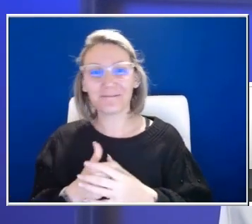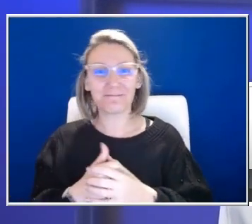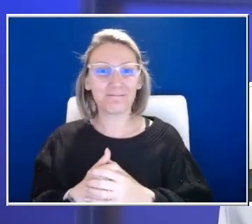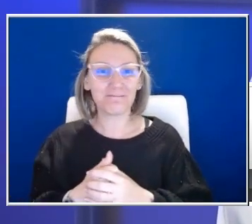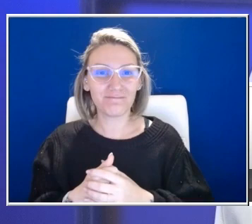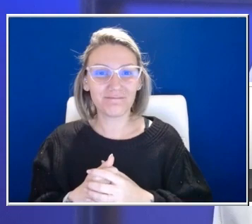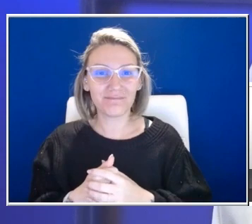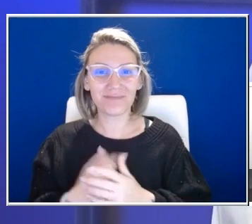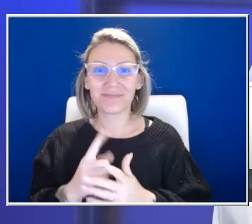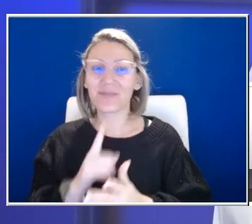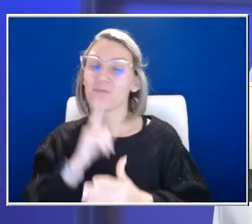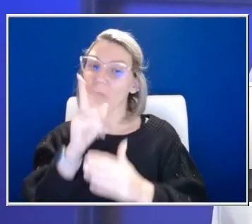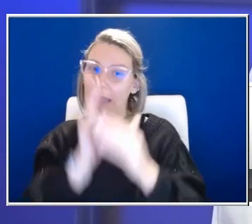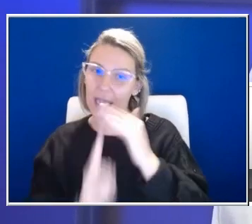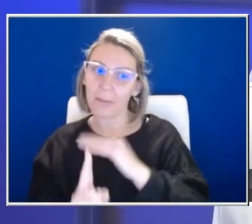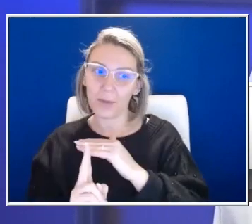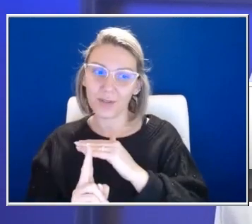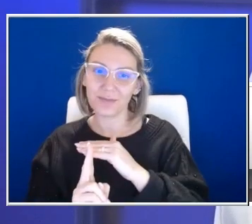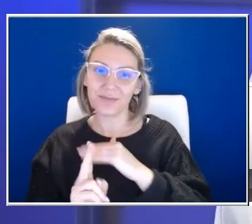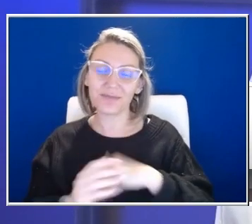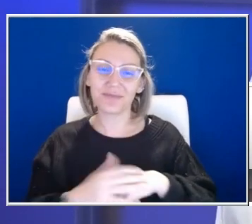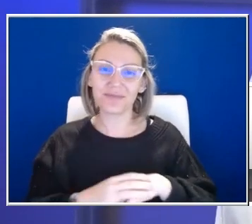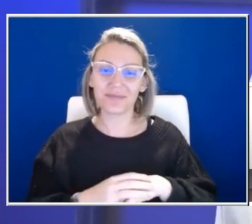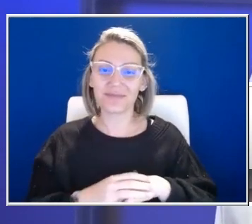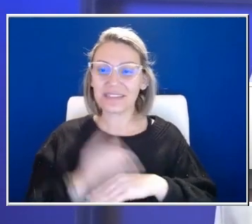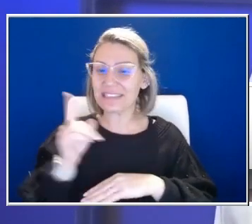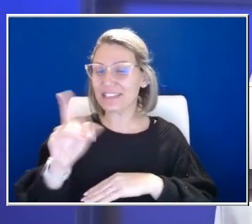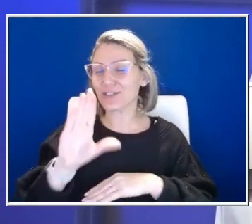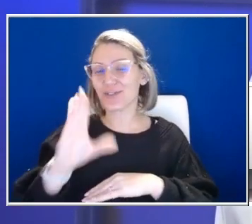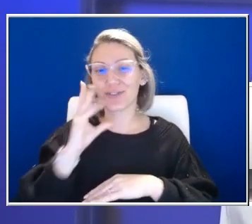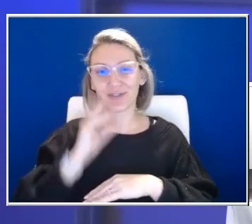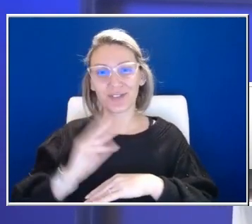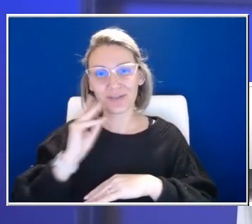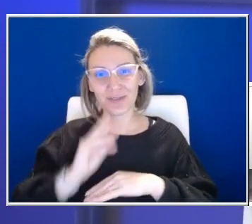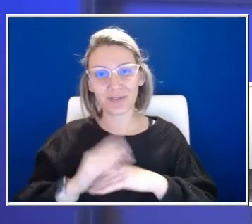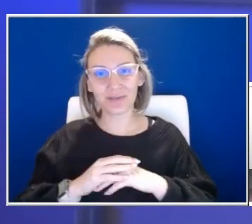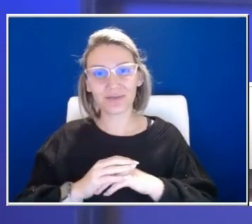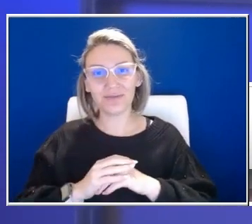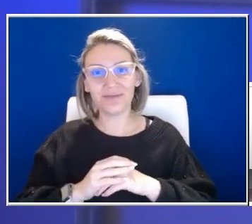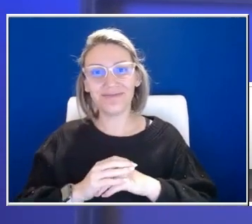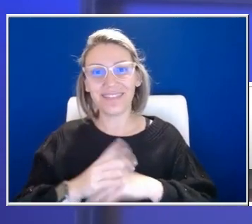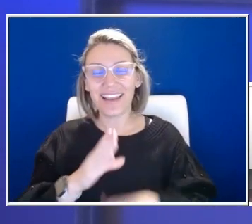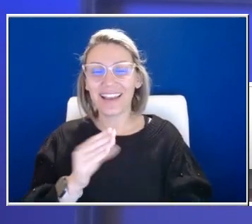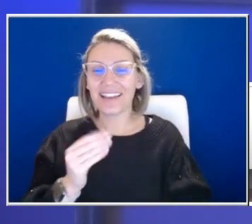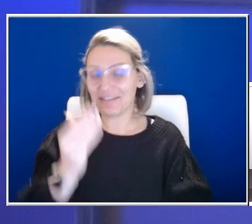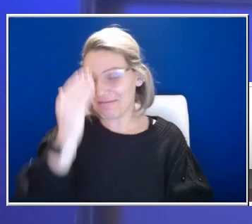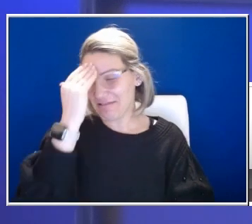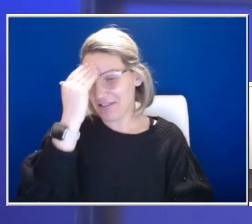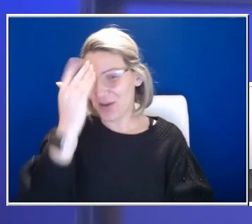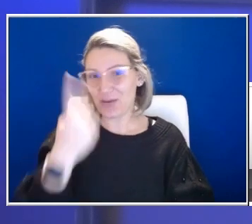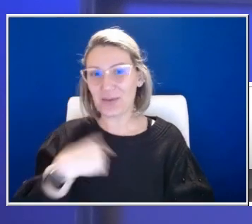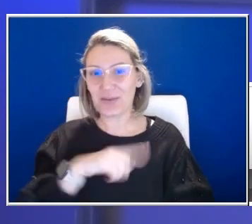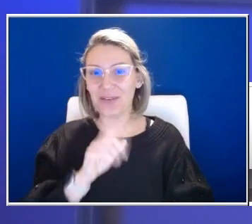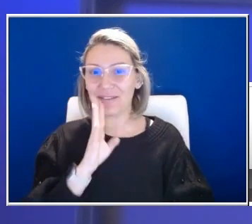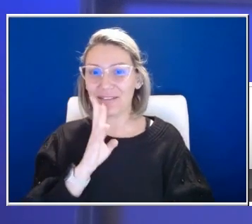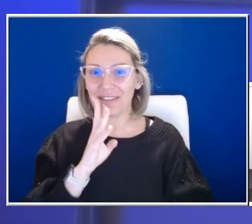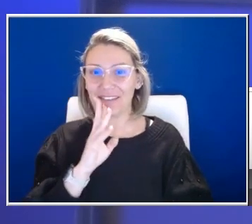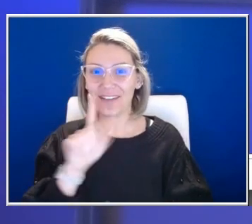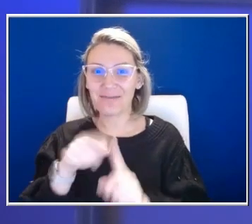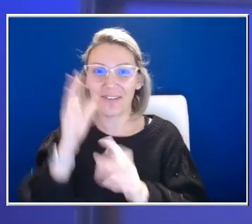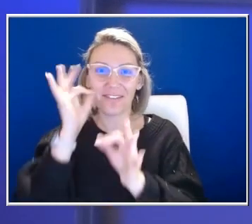I'm very humbled that this has been her experience. And I know that we talked a lot about faith actually during some